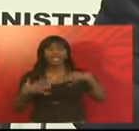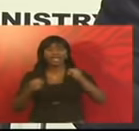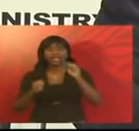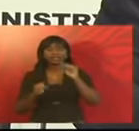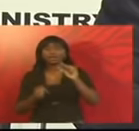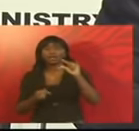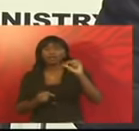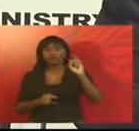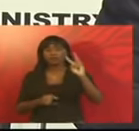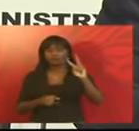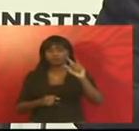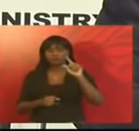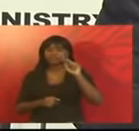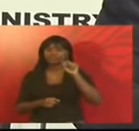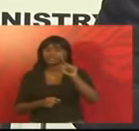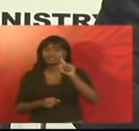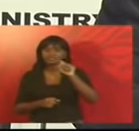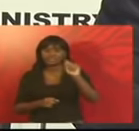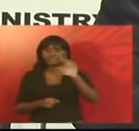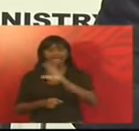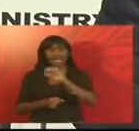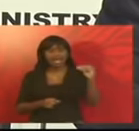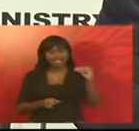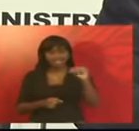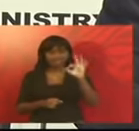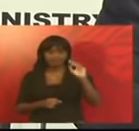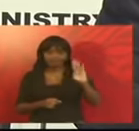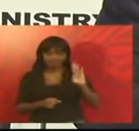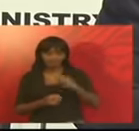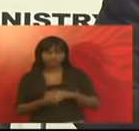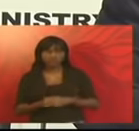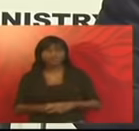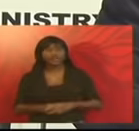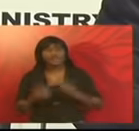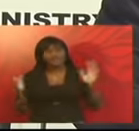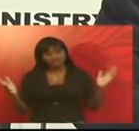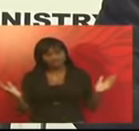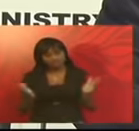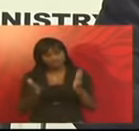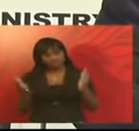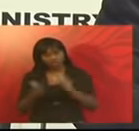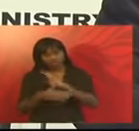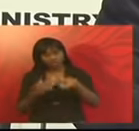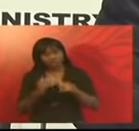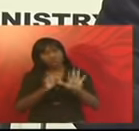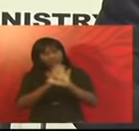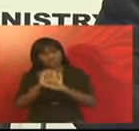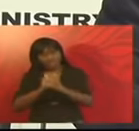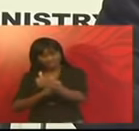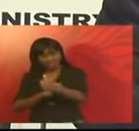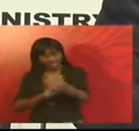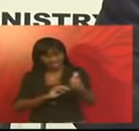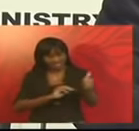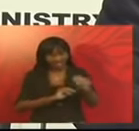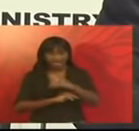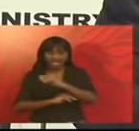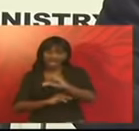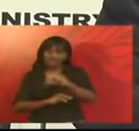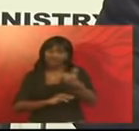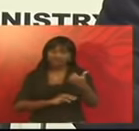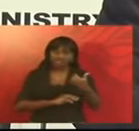www.health.gov.tt and on social media pages. I also urge everyone to protect themselves and others against